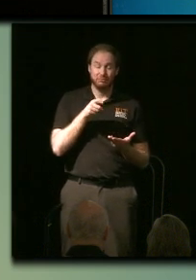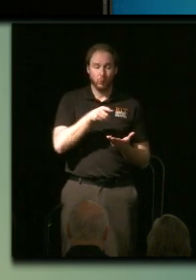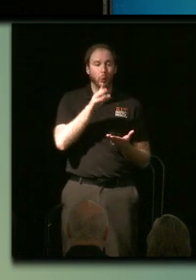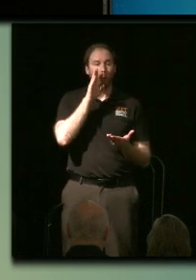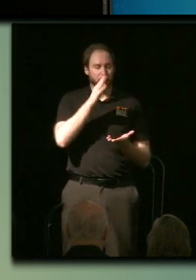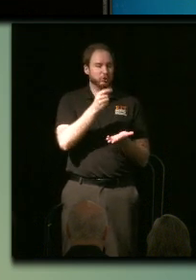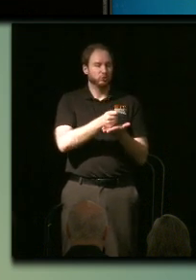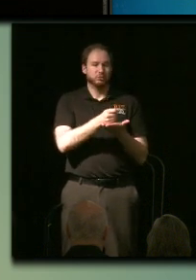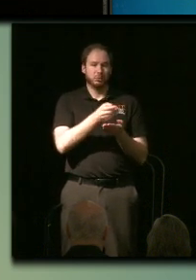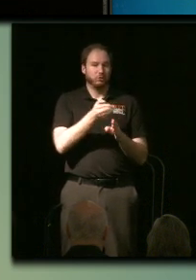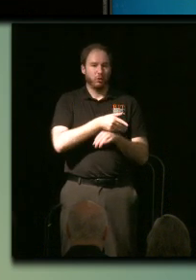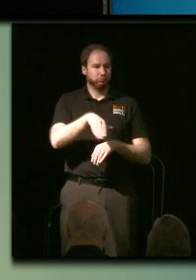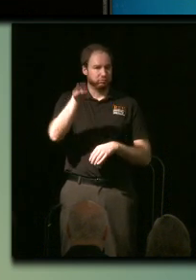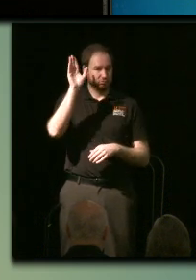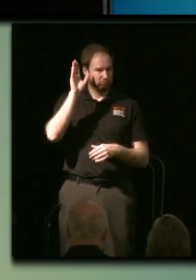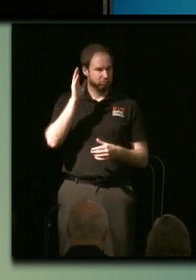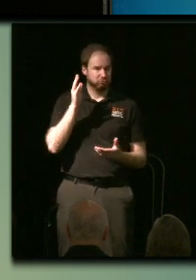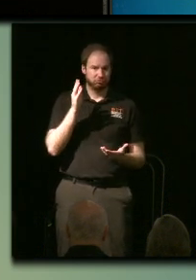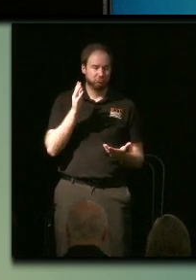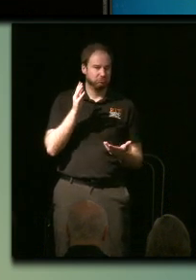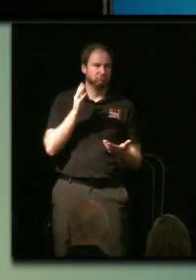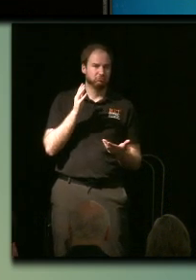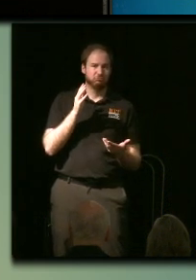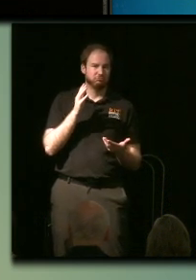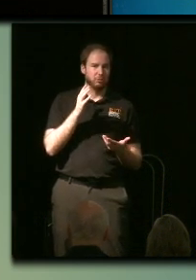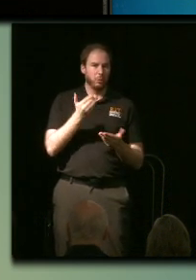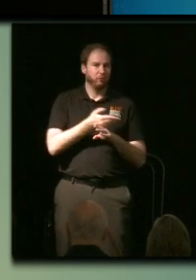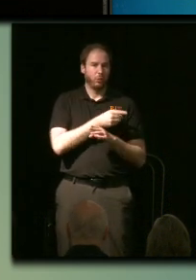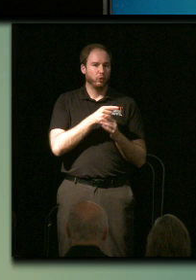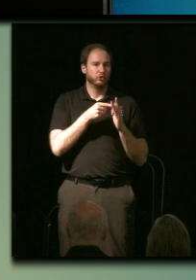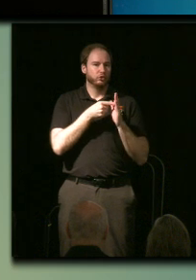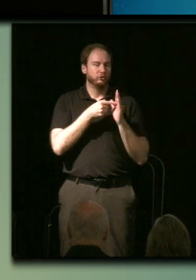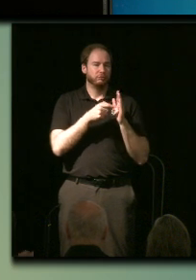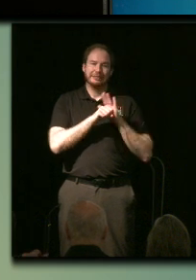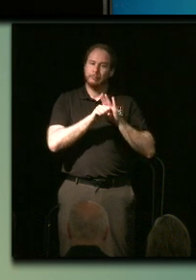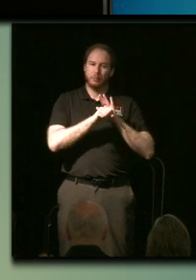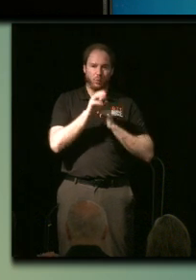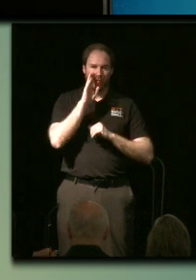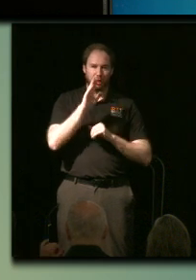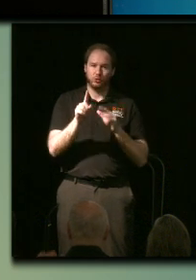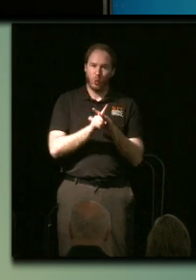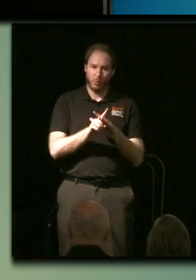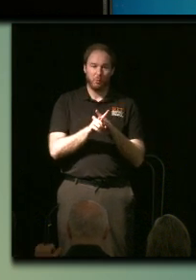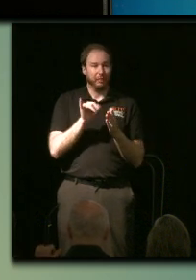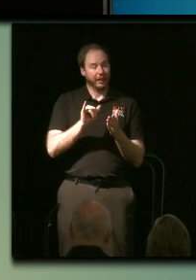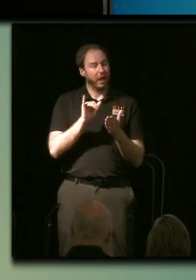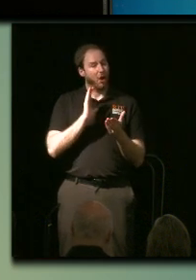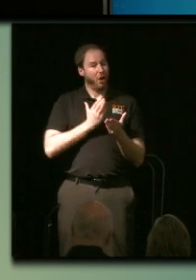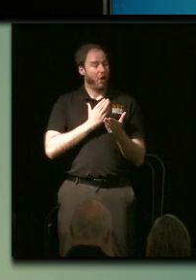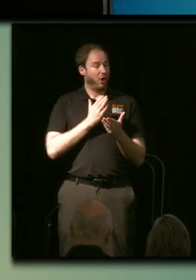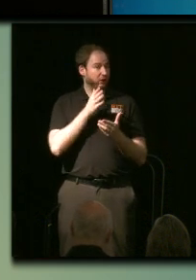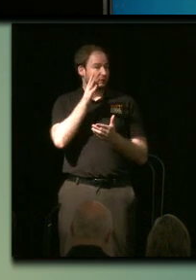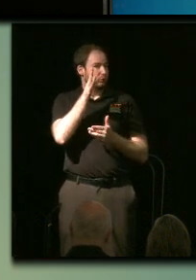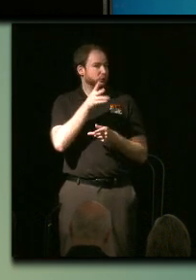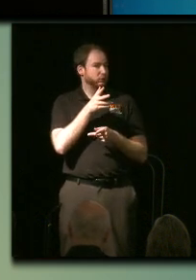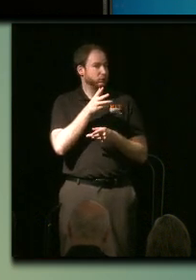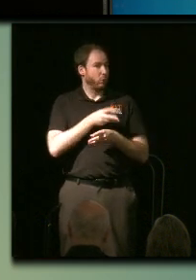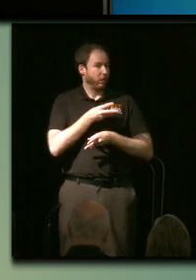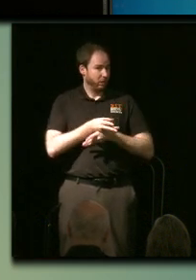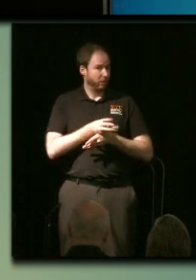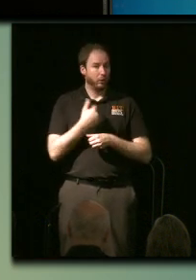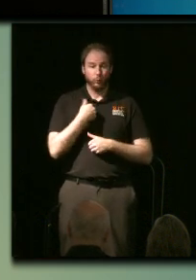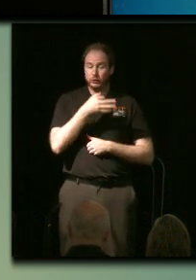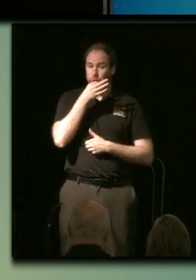you'll be treated. Treatments will be here before you ever have a symptom, most likely. That's the world we live in today. And we're going to